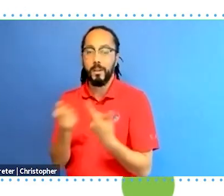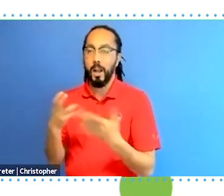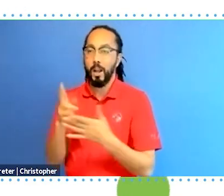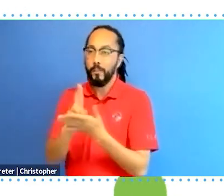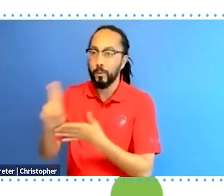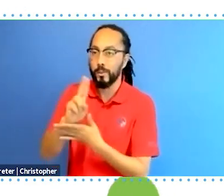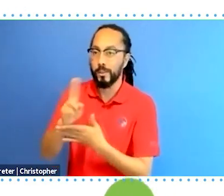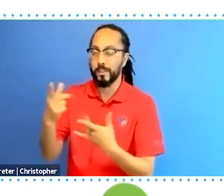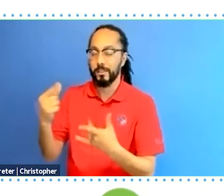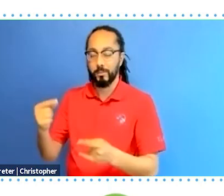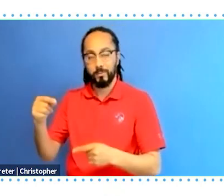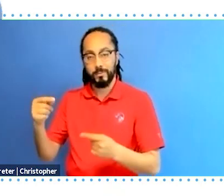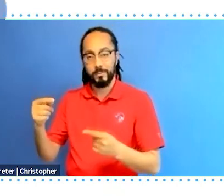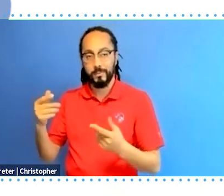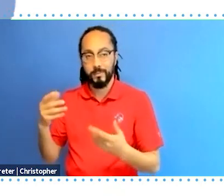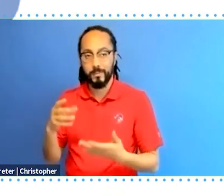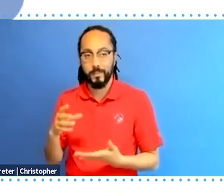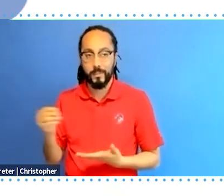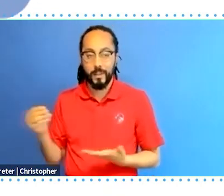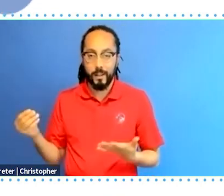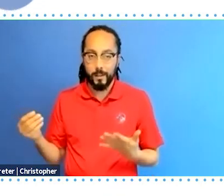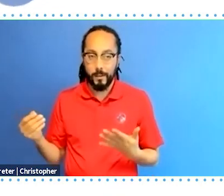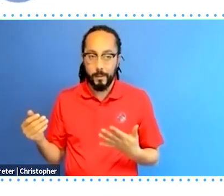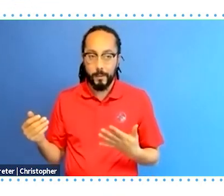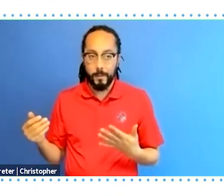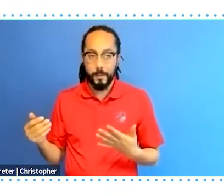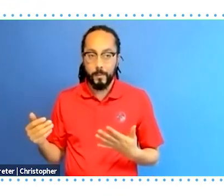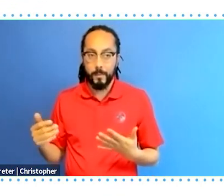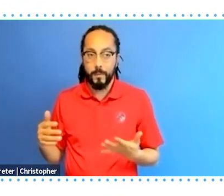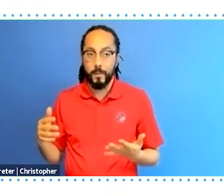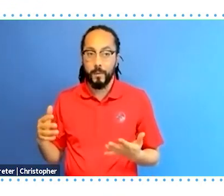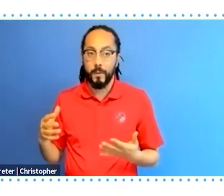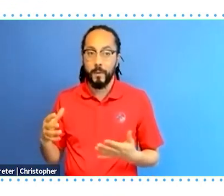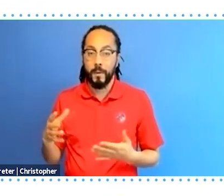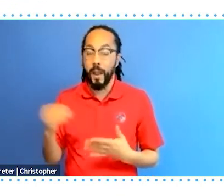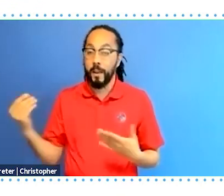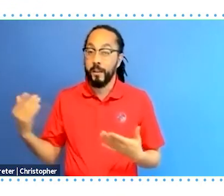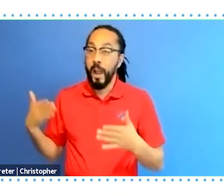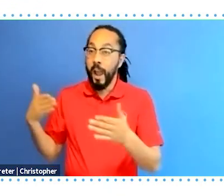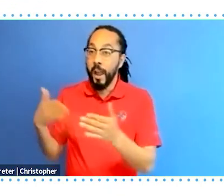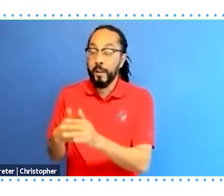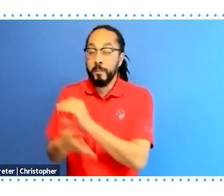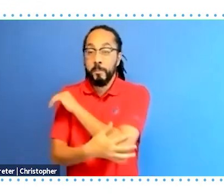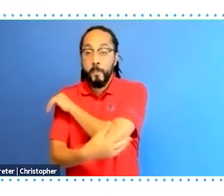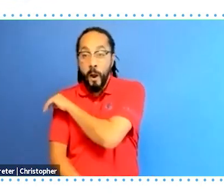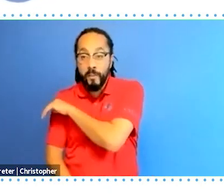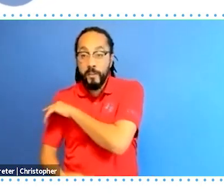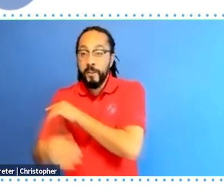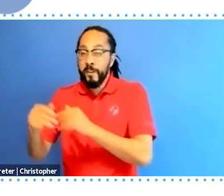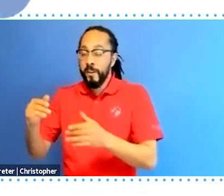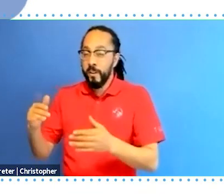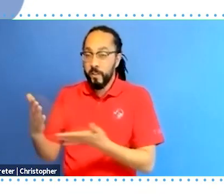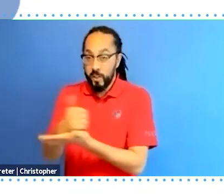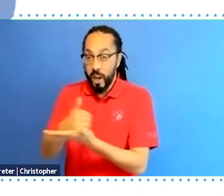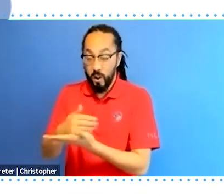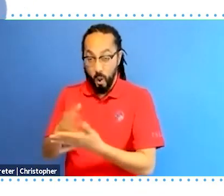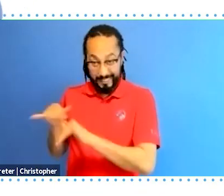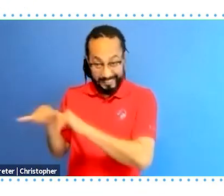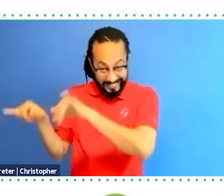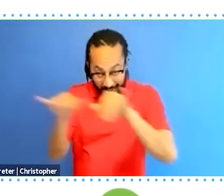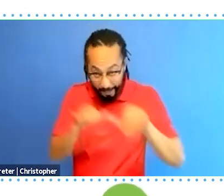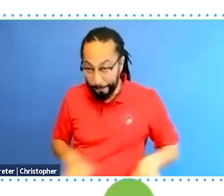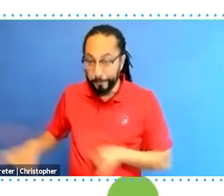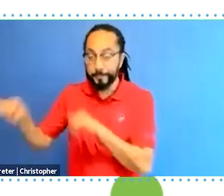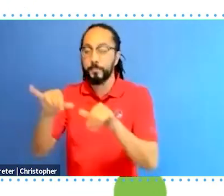having this conversation? Are the kind of anti-poverty reduction charities in the same boat, or is this something to do